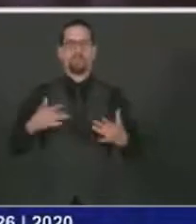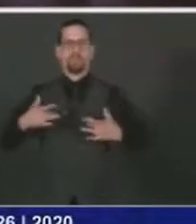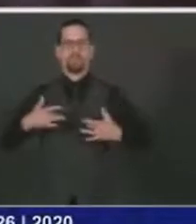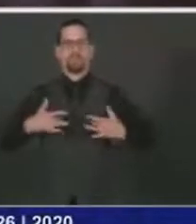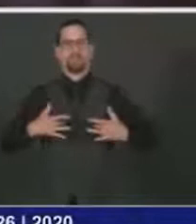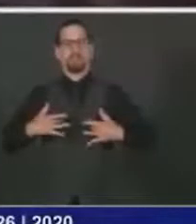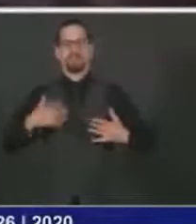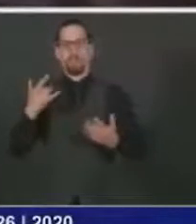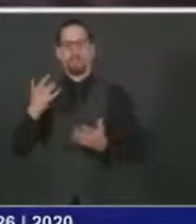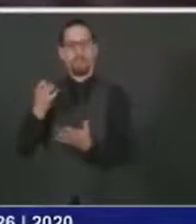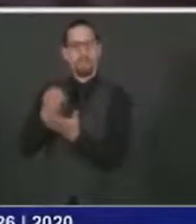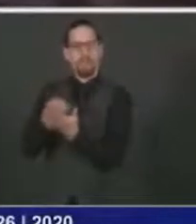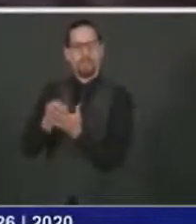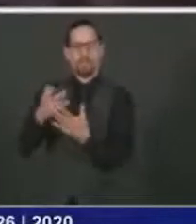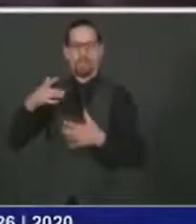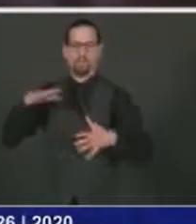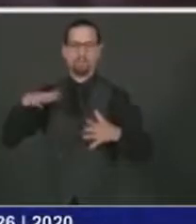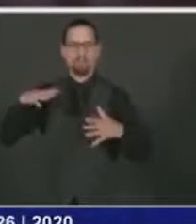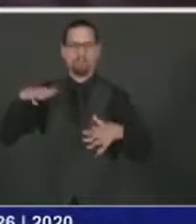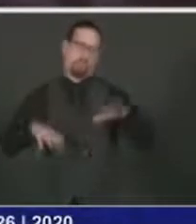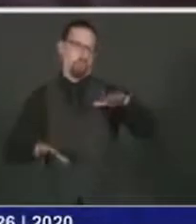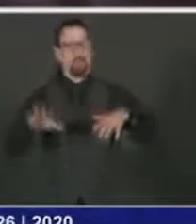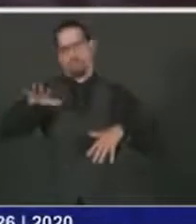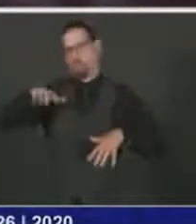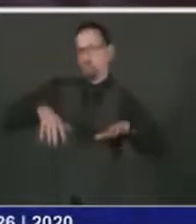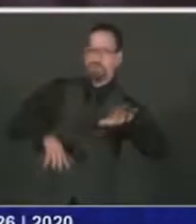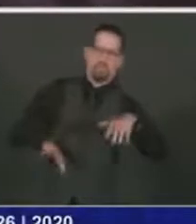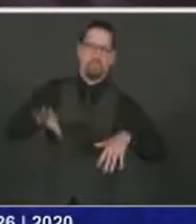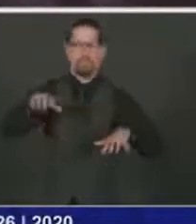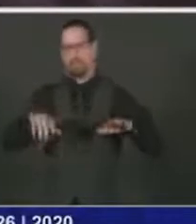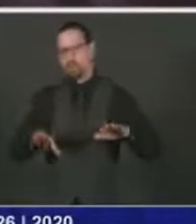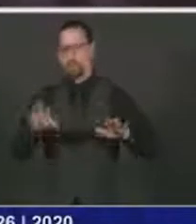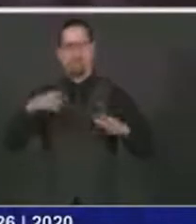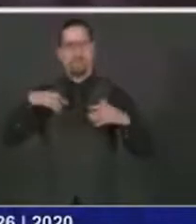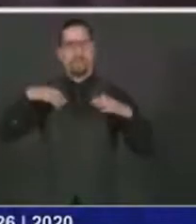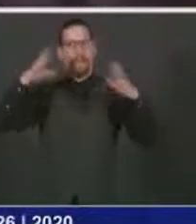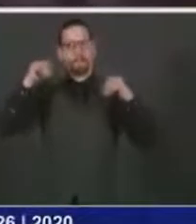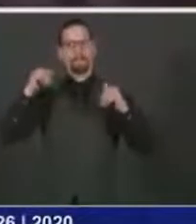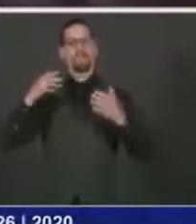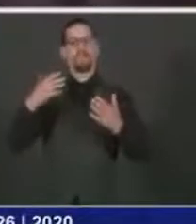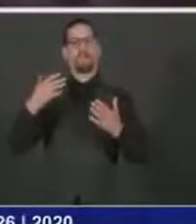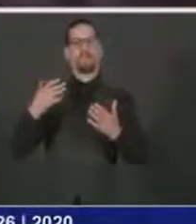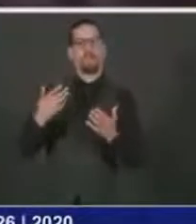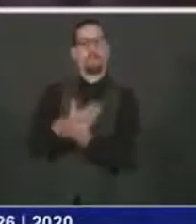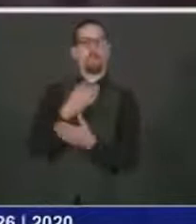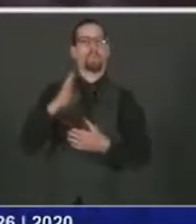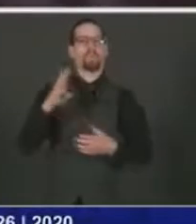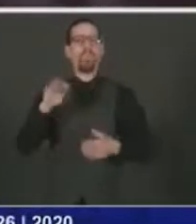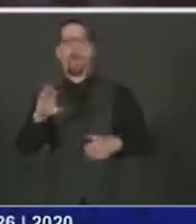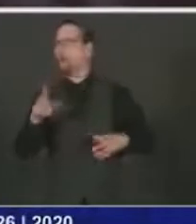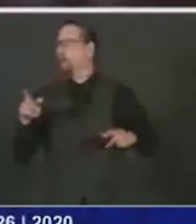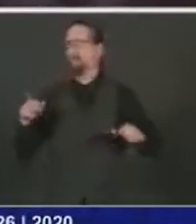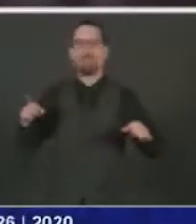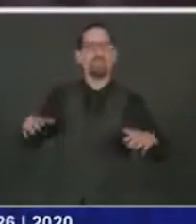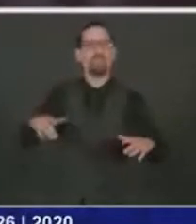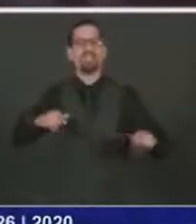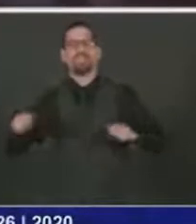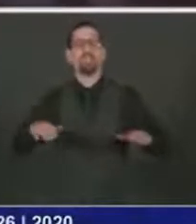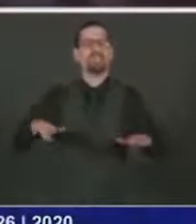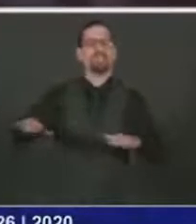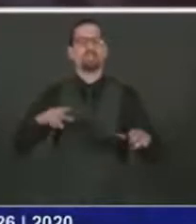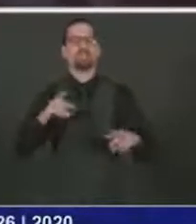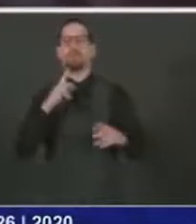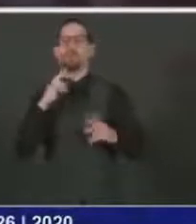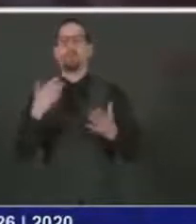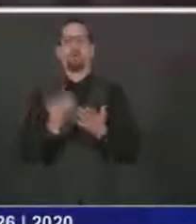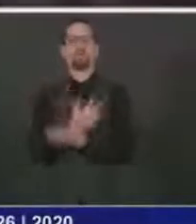economic unrest. And I hope, no, that's not the new Rhode Island. The new Rhode Island, when we come out of this, is going to be better and stronger and